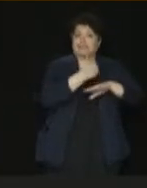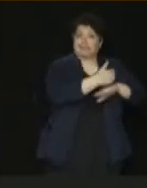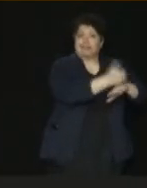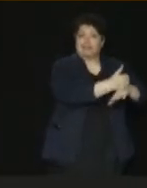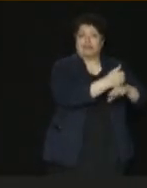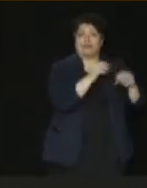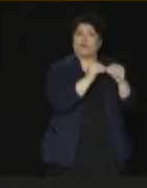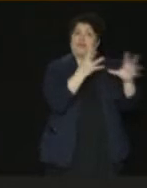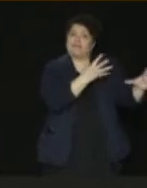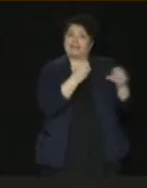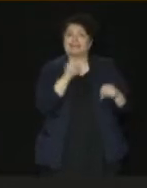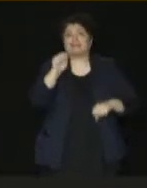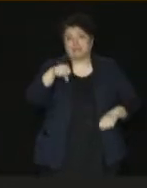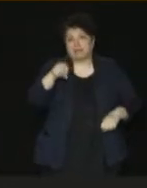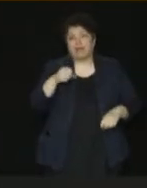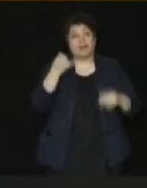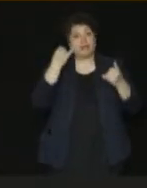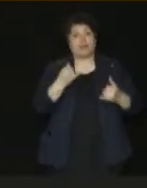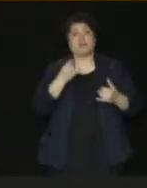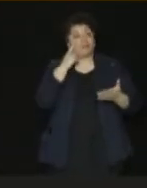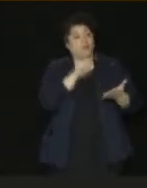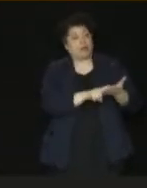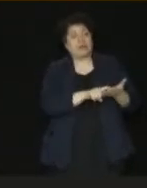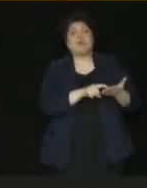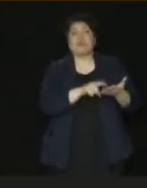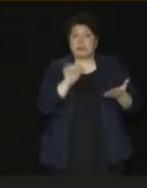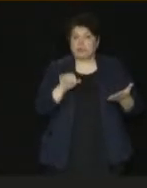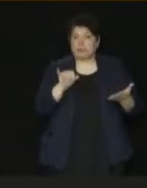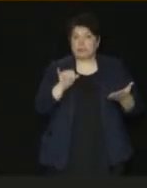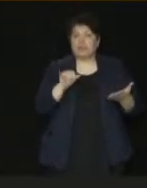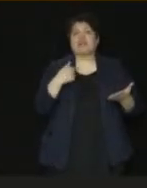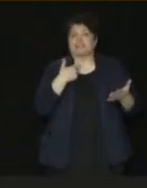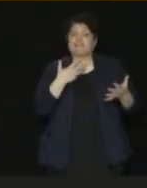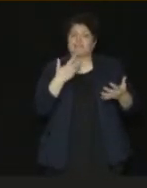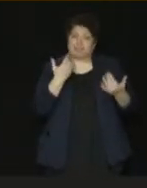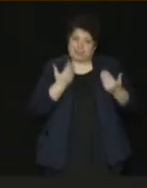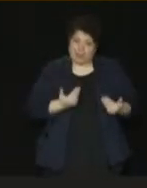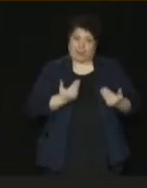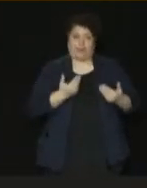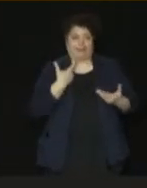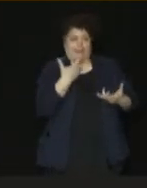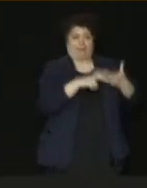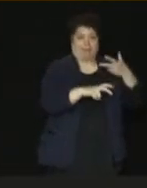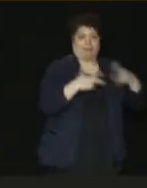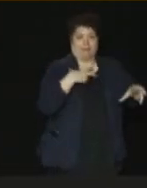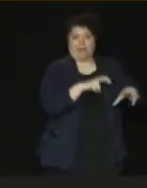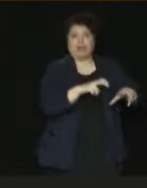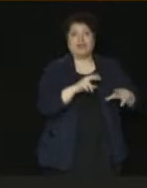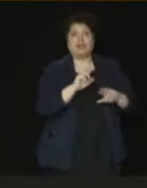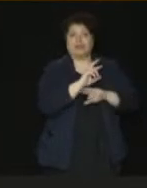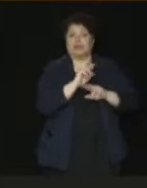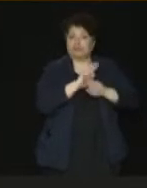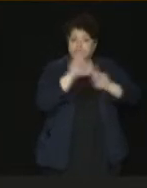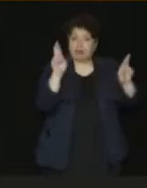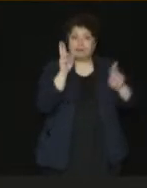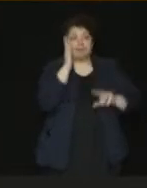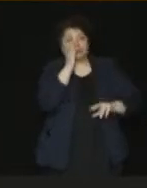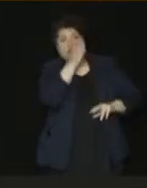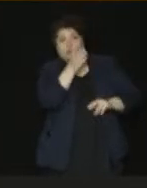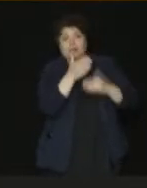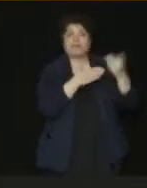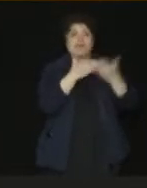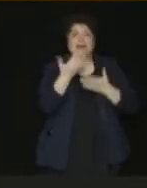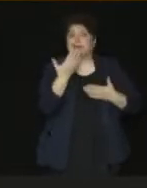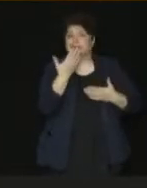we are fixing things now so that Canada, regardless of the government in the decades to come, will have